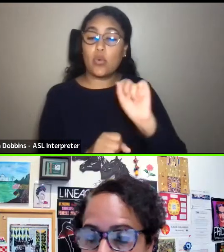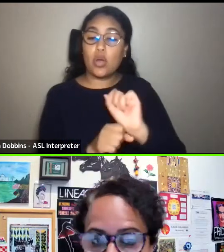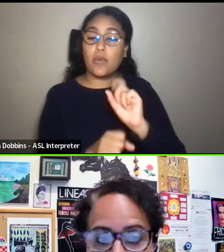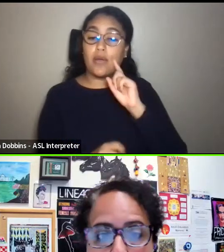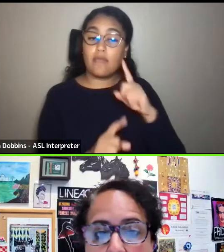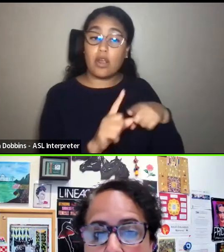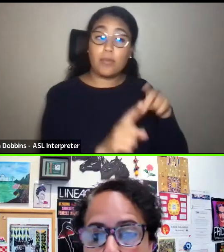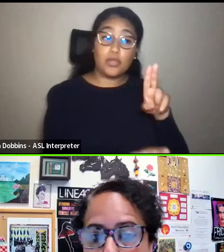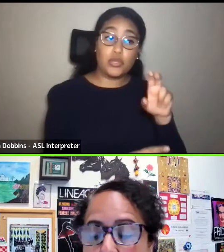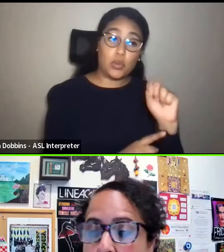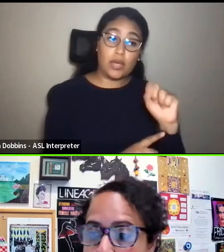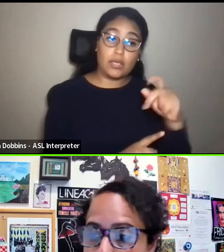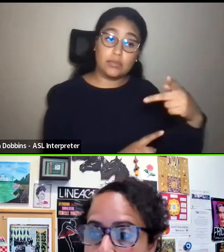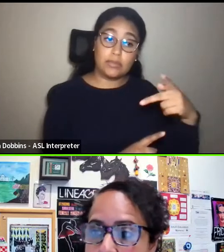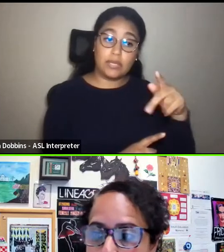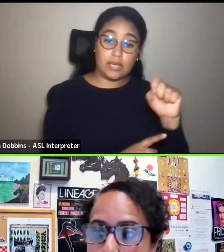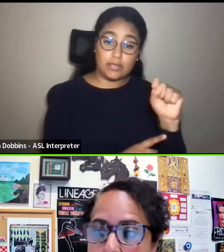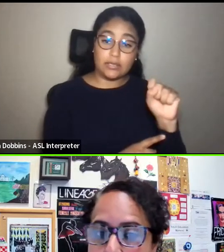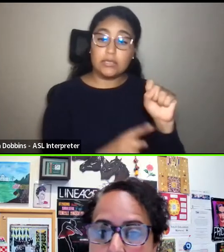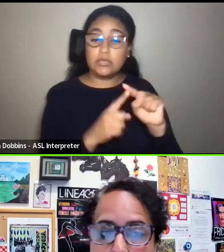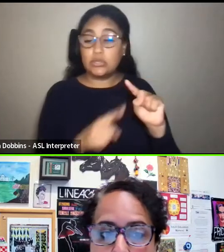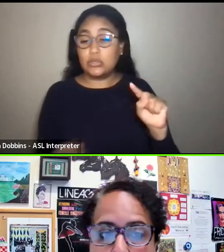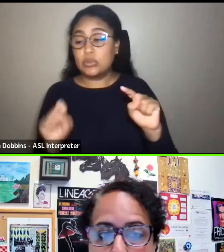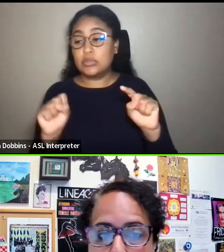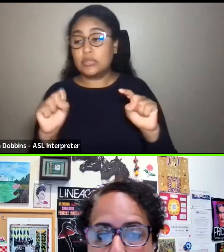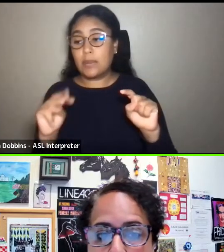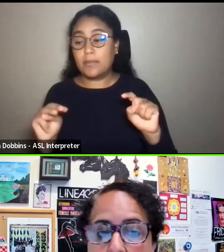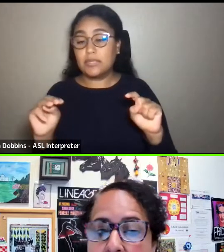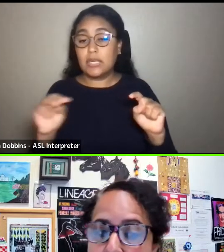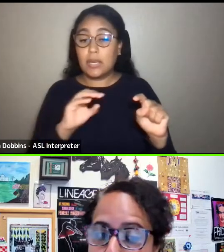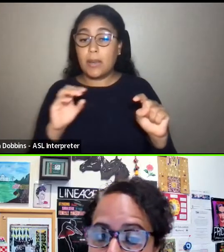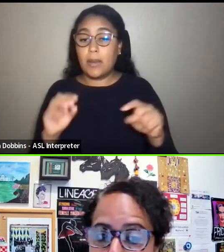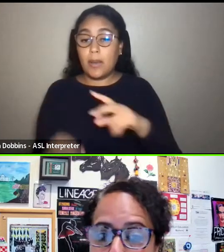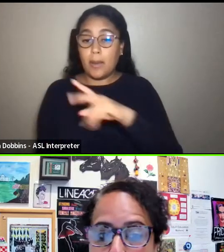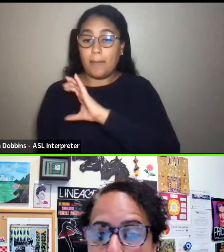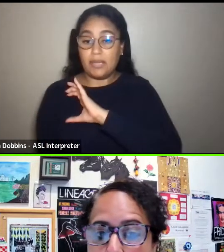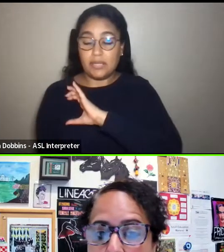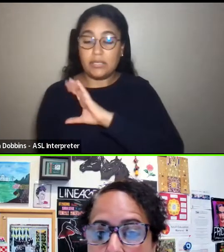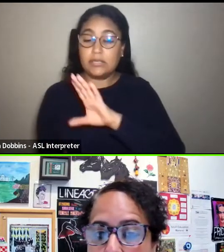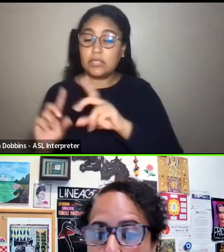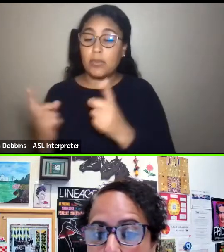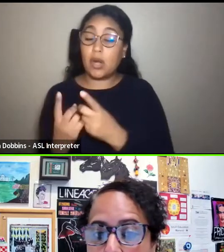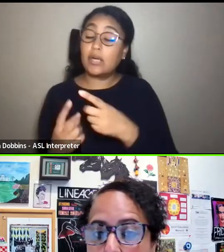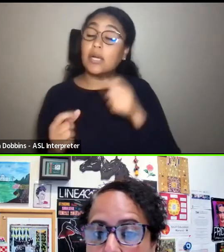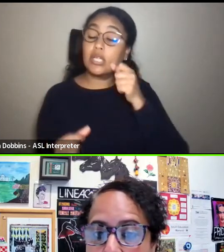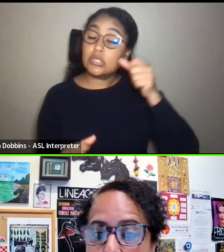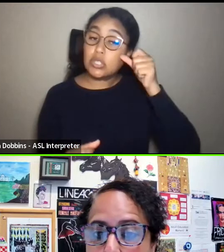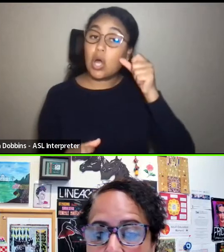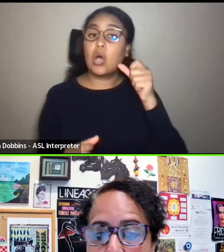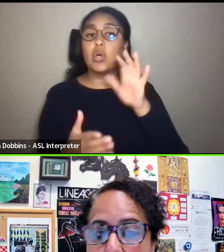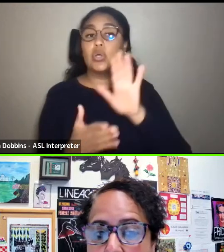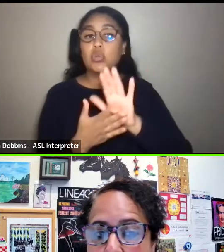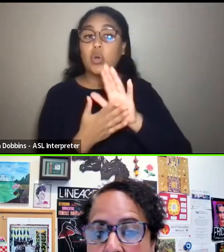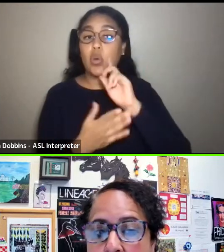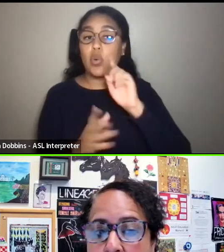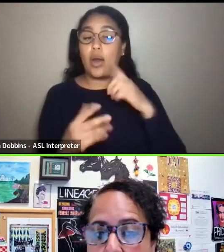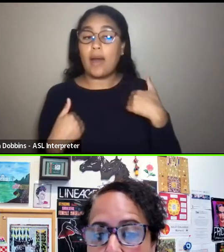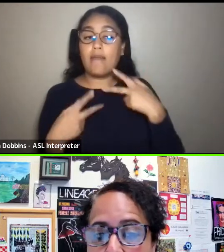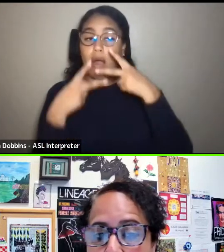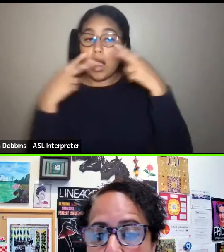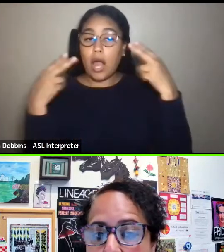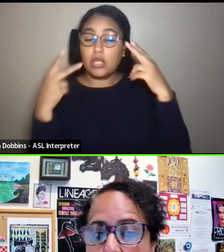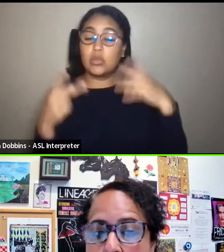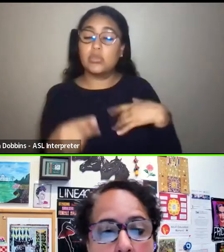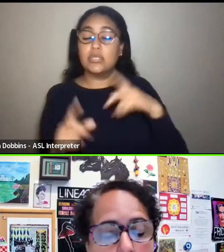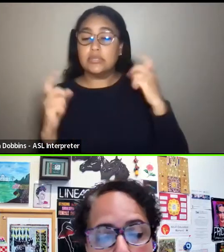United States Postal Service to the San Mateo Police Department. The adult school will be holding our annual Halloween celebrations for staff